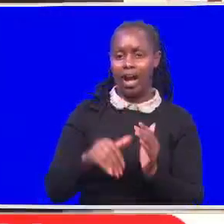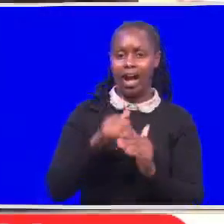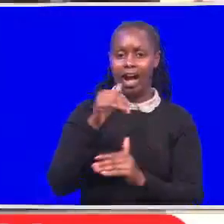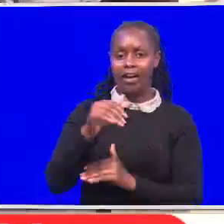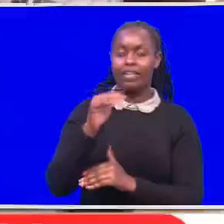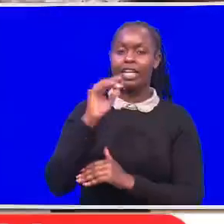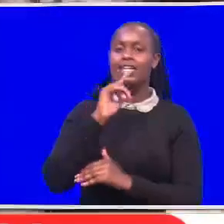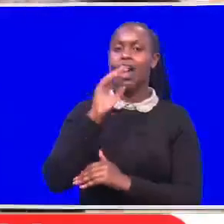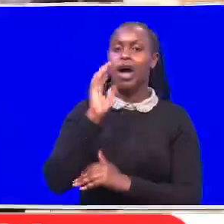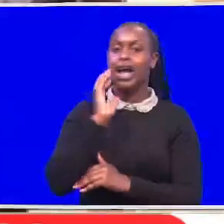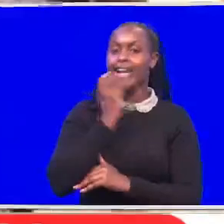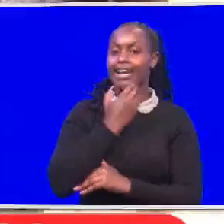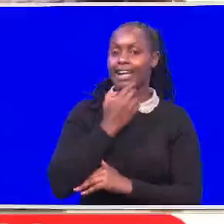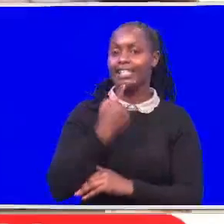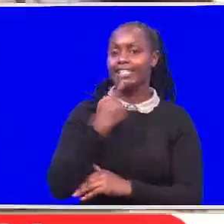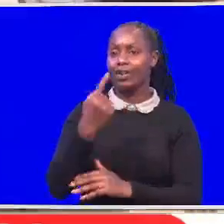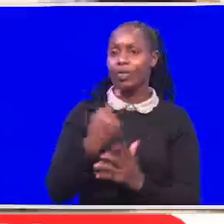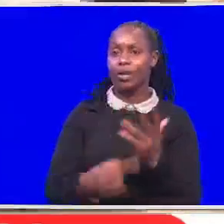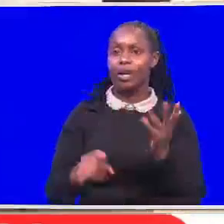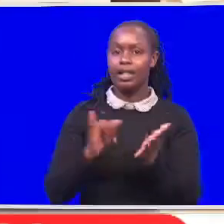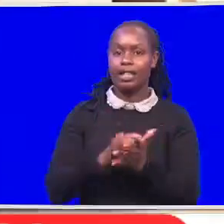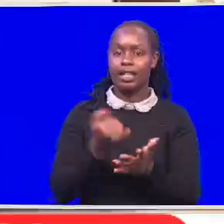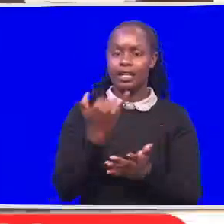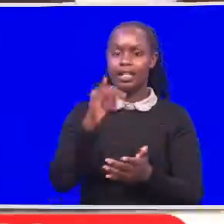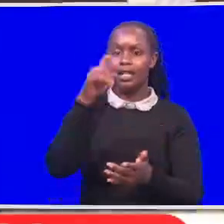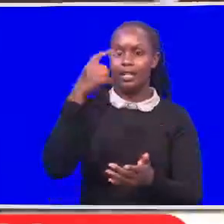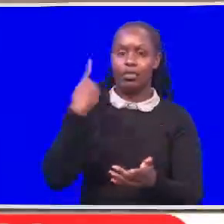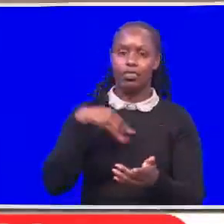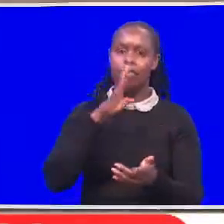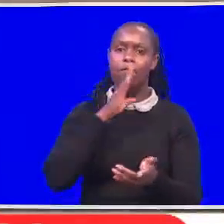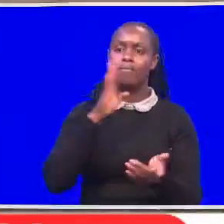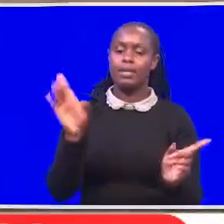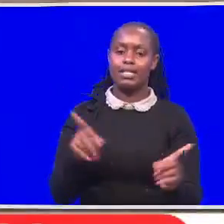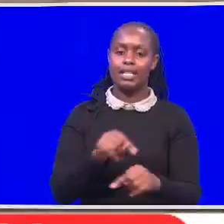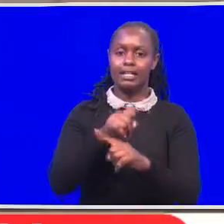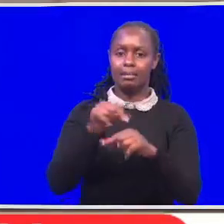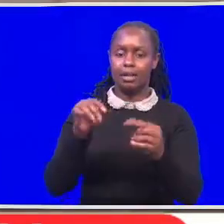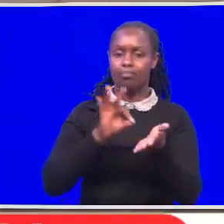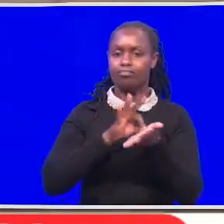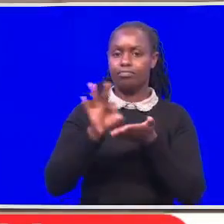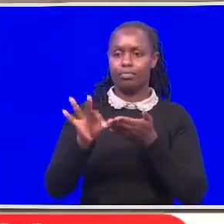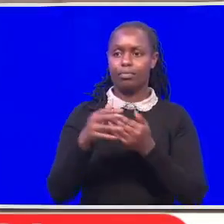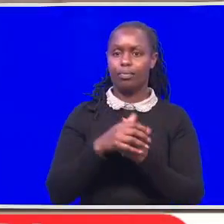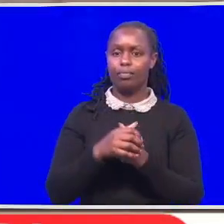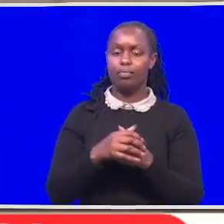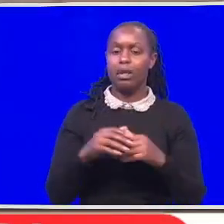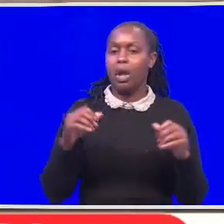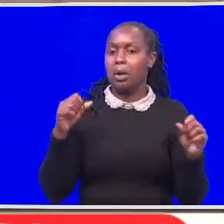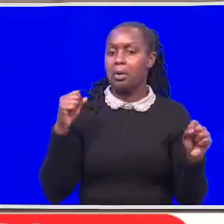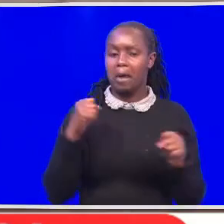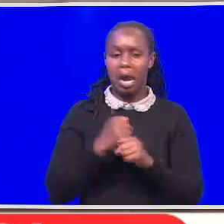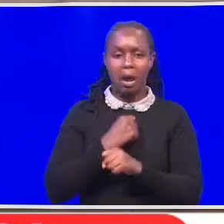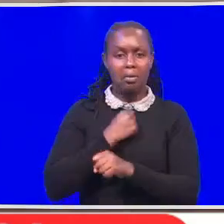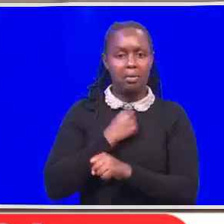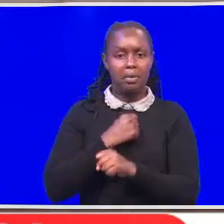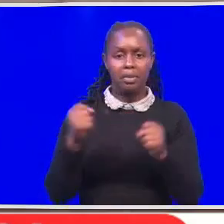Gachagua's directive demanding for their immediate suspension. There is no way a